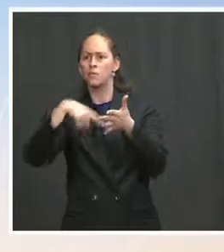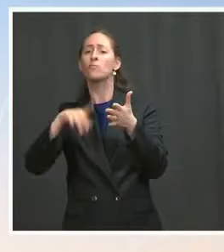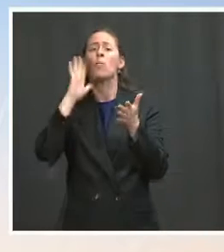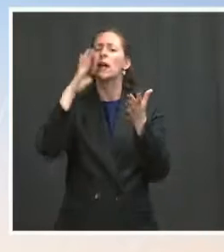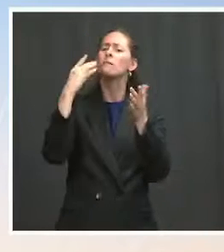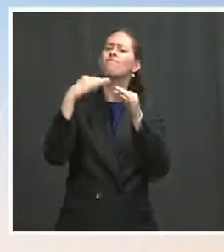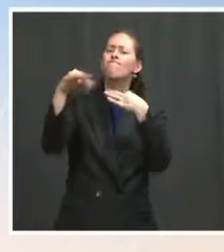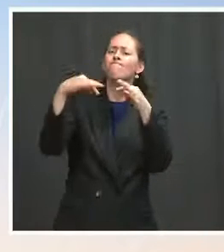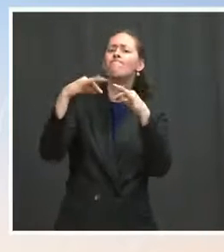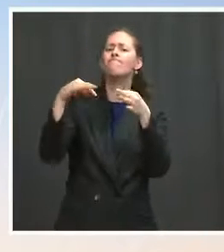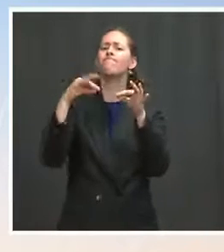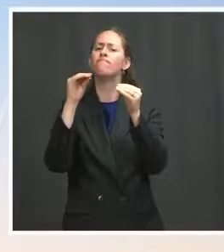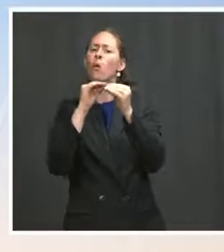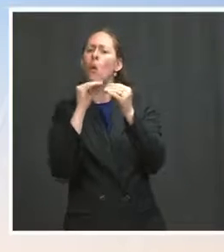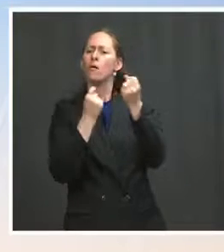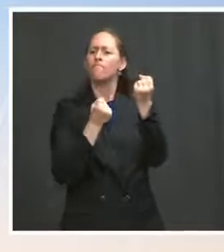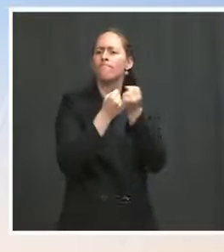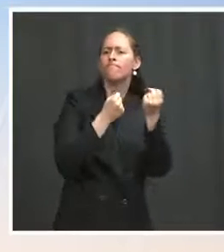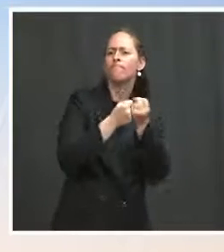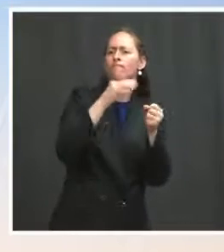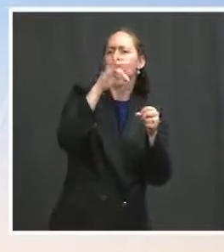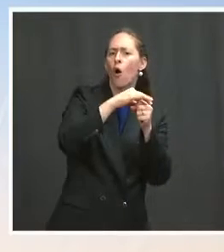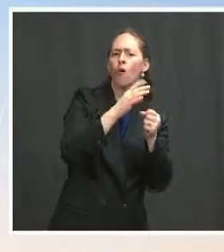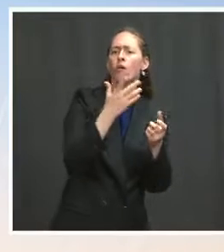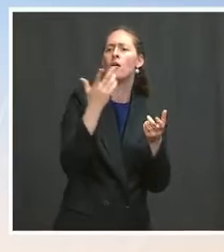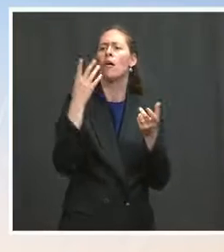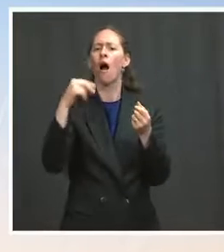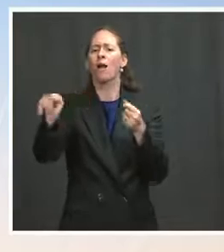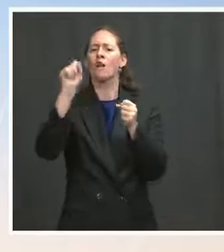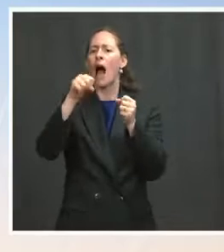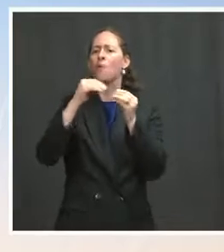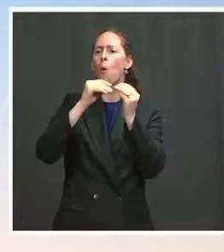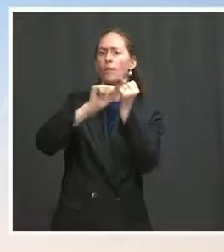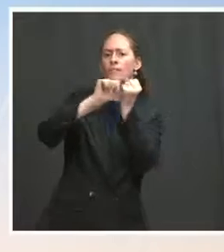on for decades through his public career. And I expect he'll have more to say then. And